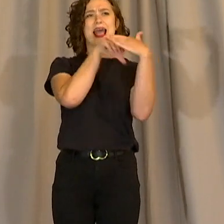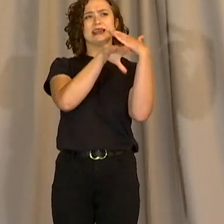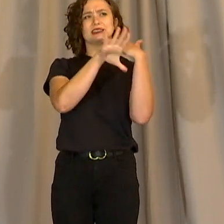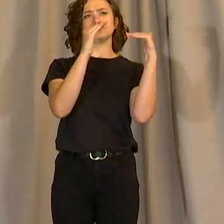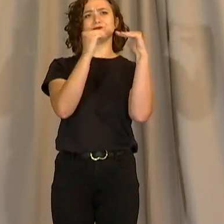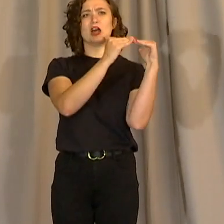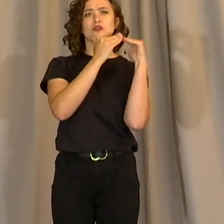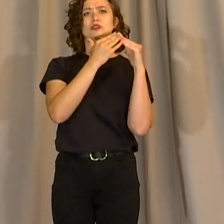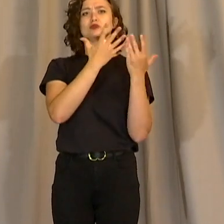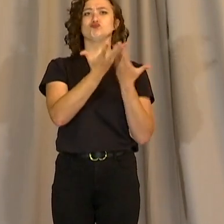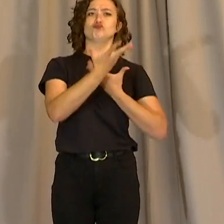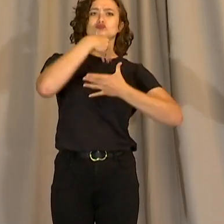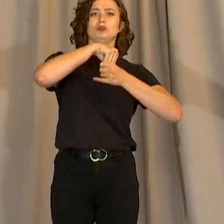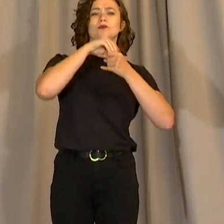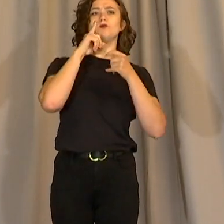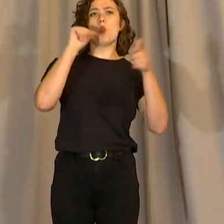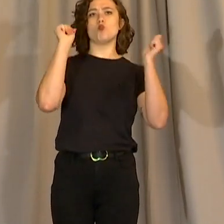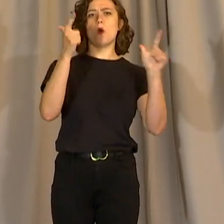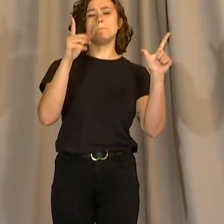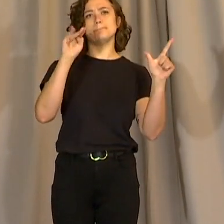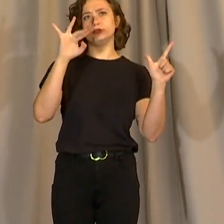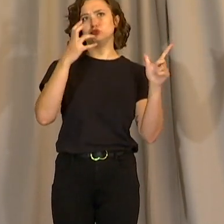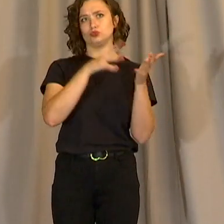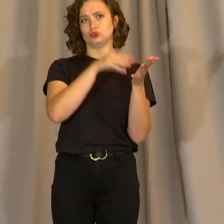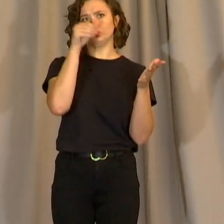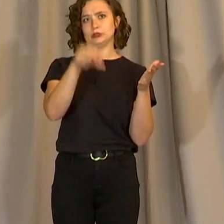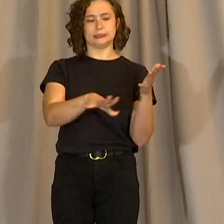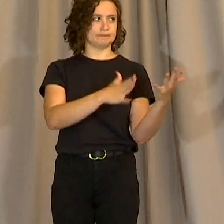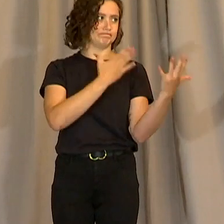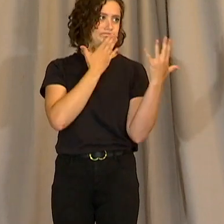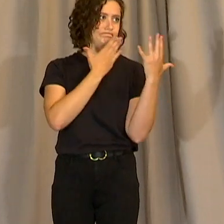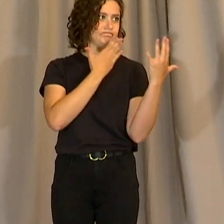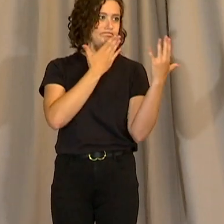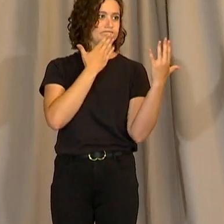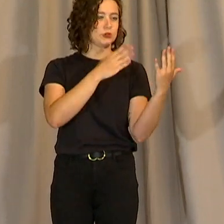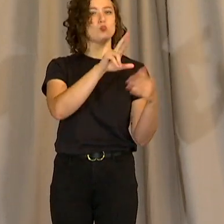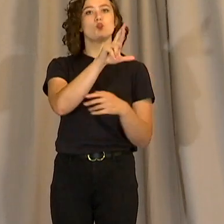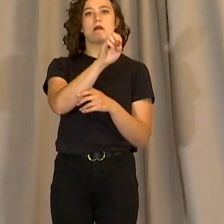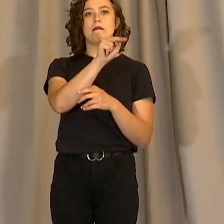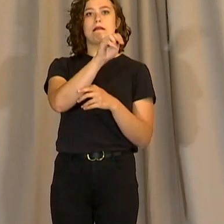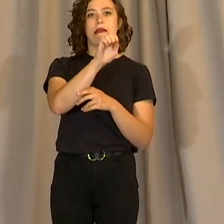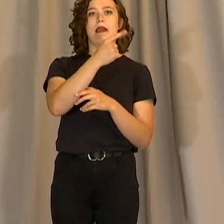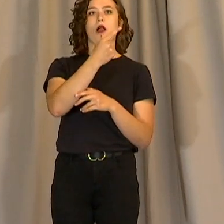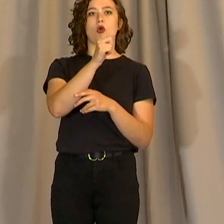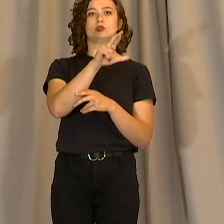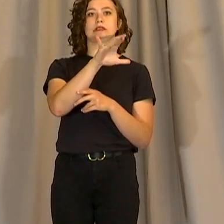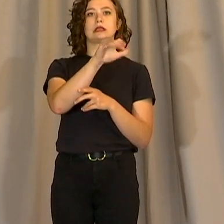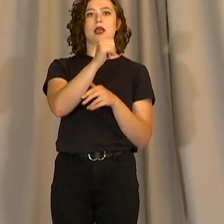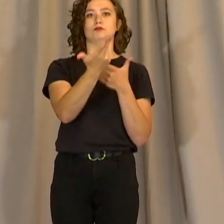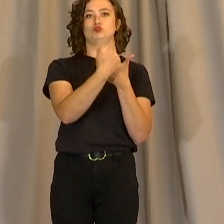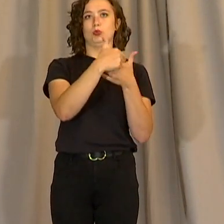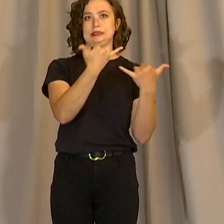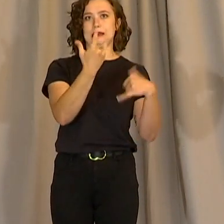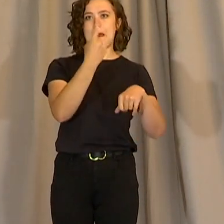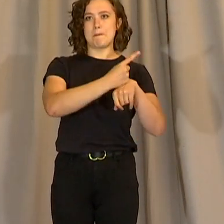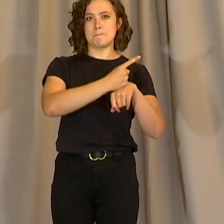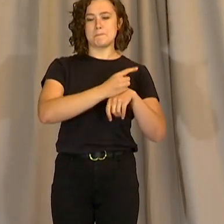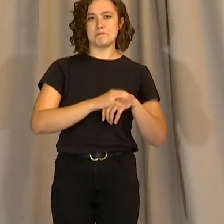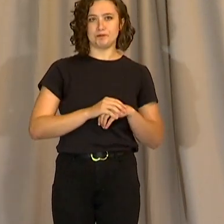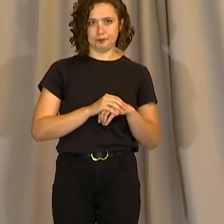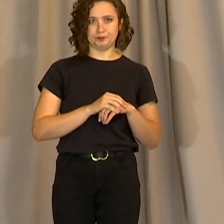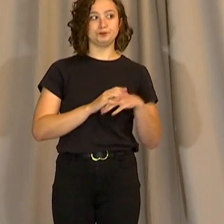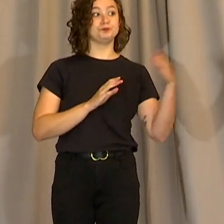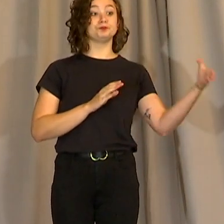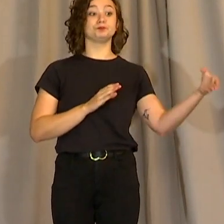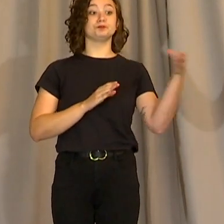for all of Michigan students. Miigwech, and thank you, Rané Garcia, for being with us today. And in the middle,